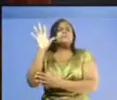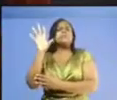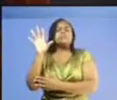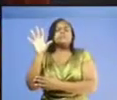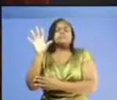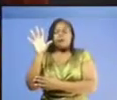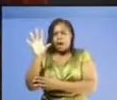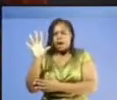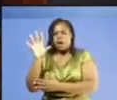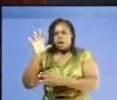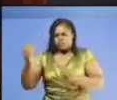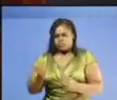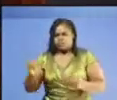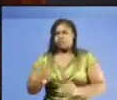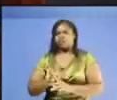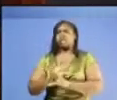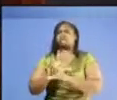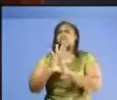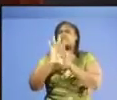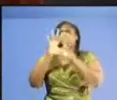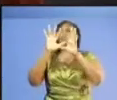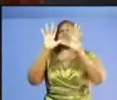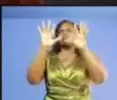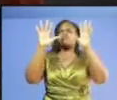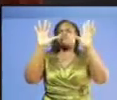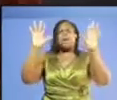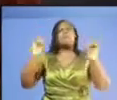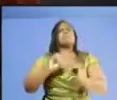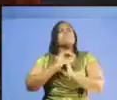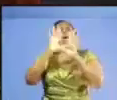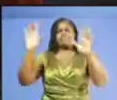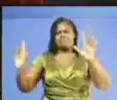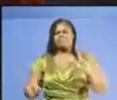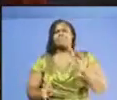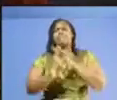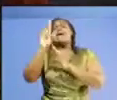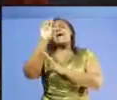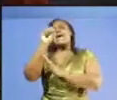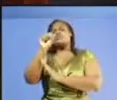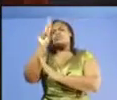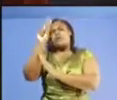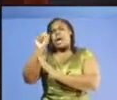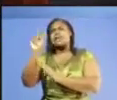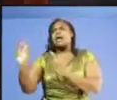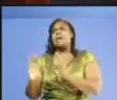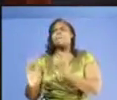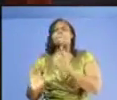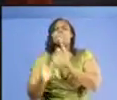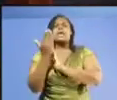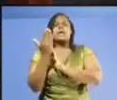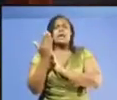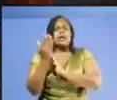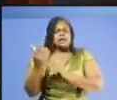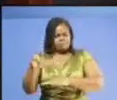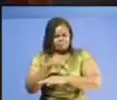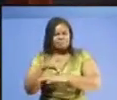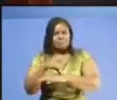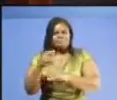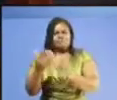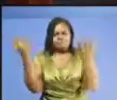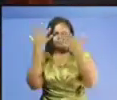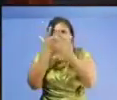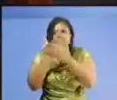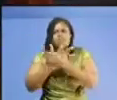a blazing ball of fire called the sun appeared. And he called the earth from the bosom of